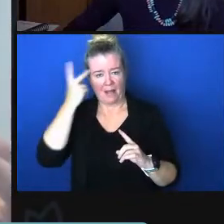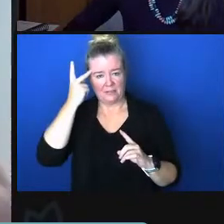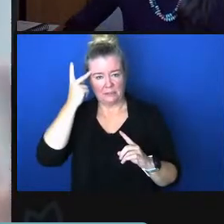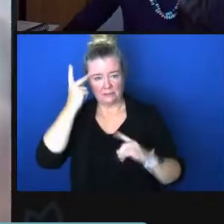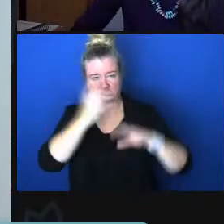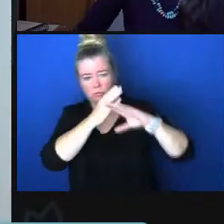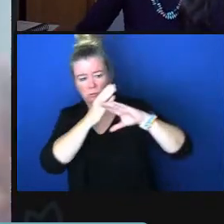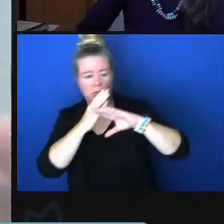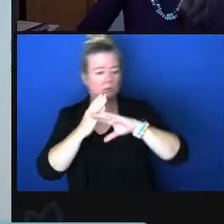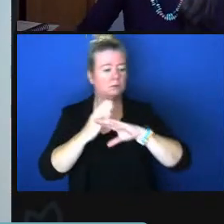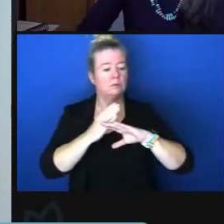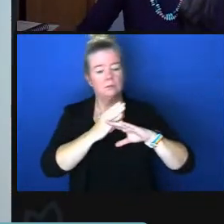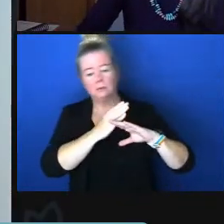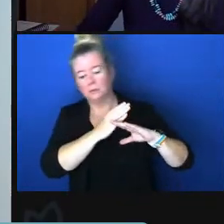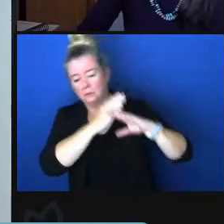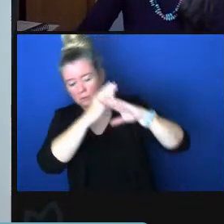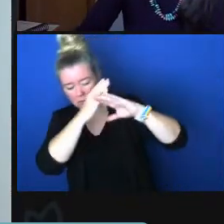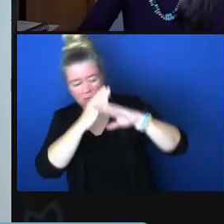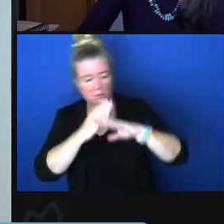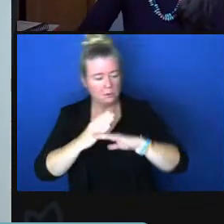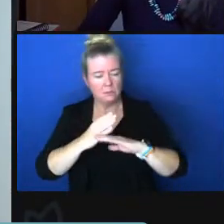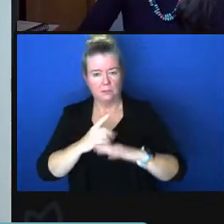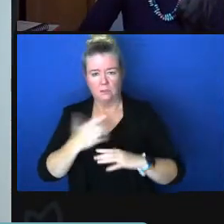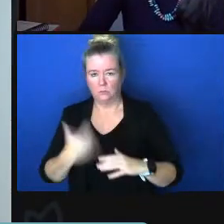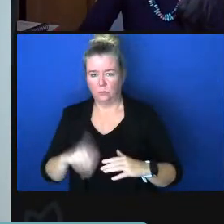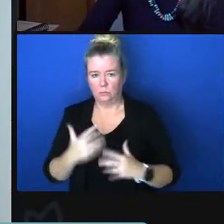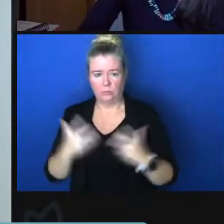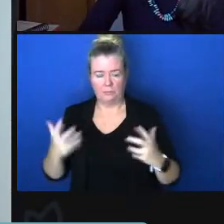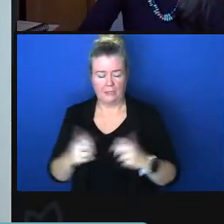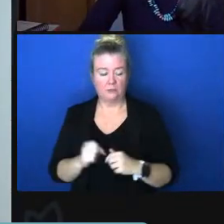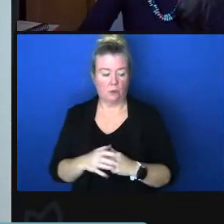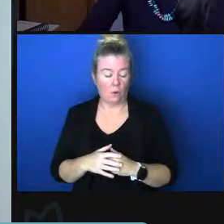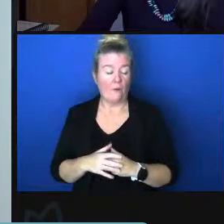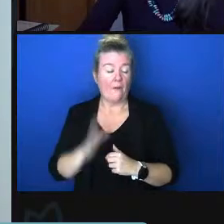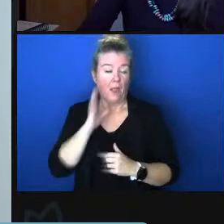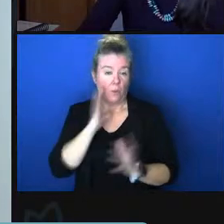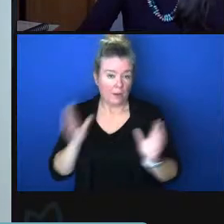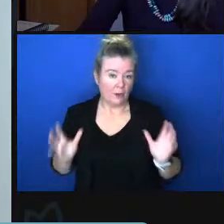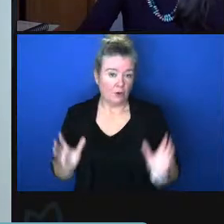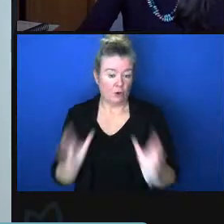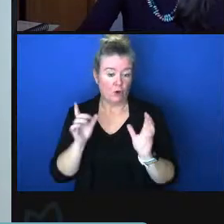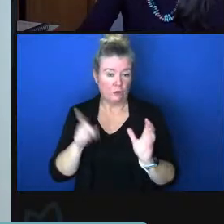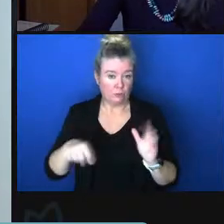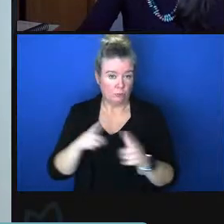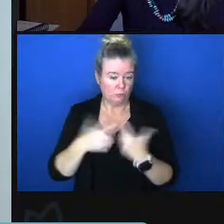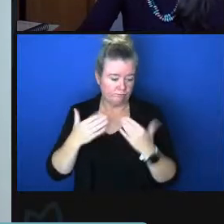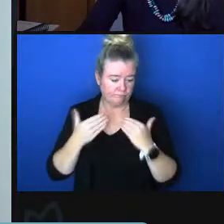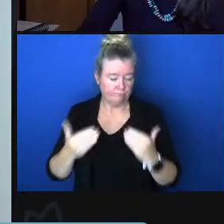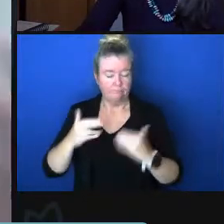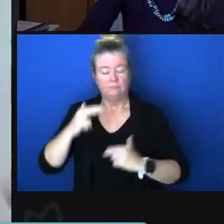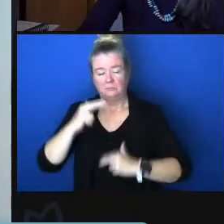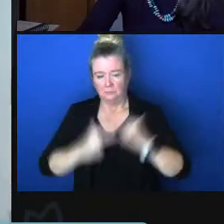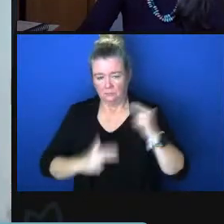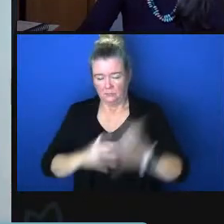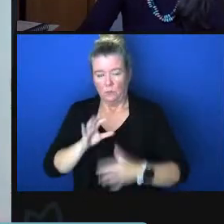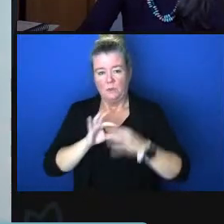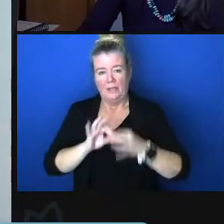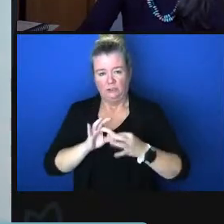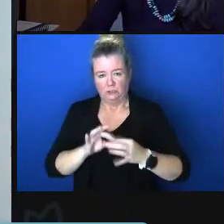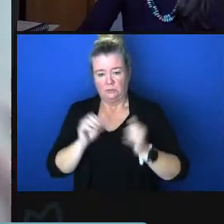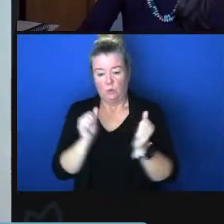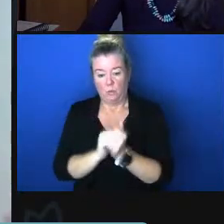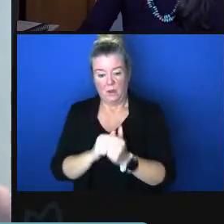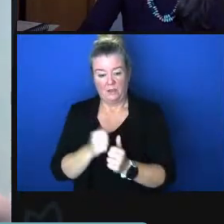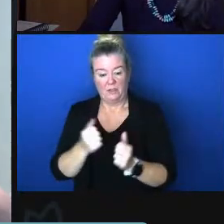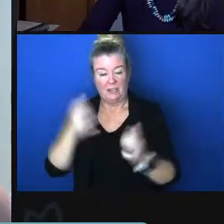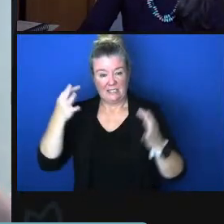out in a way that sometimes just is a barrier. So I would just encourage us to continue to build relationships with these decision